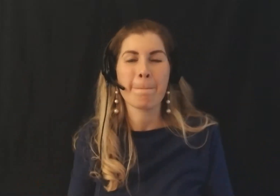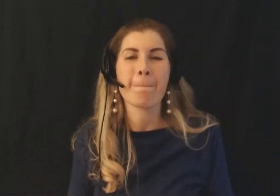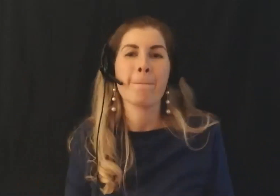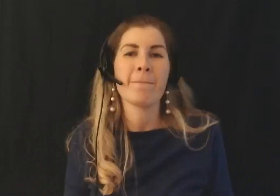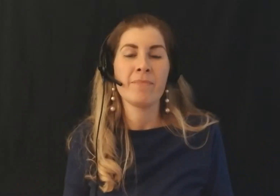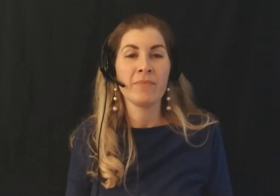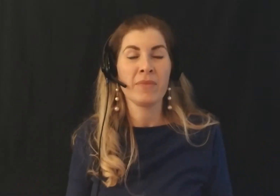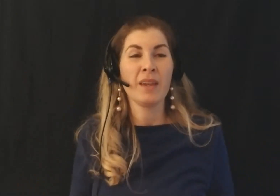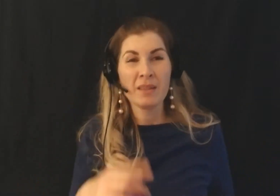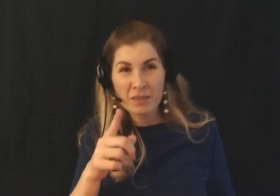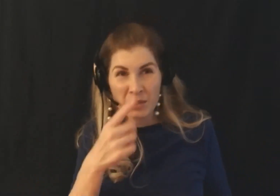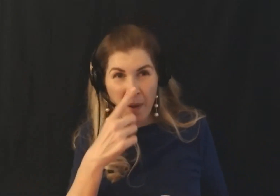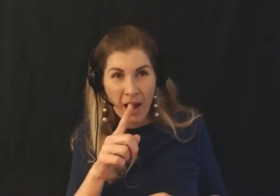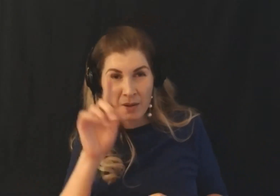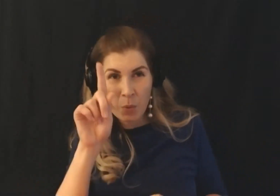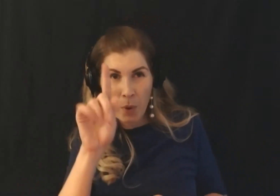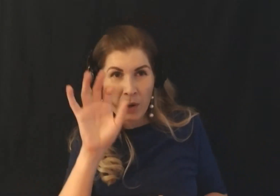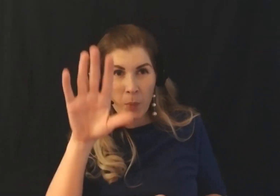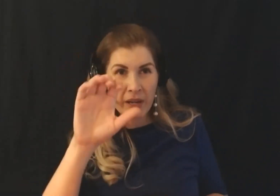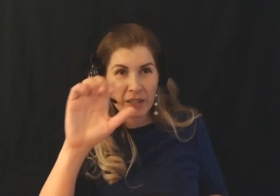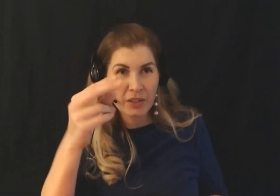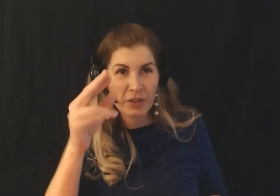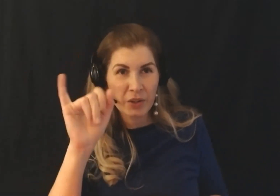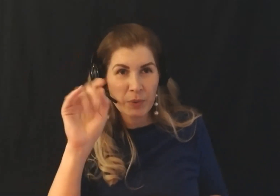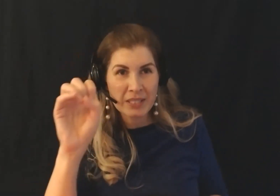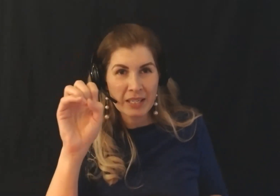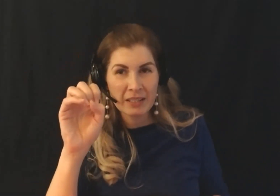Can I just say something really quickly, Christine? Sure.